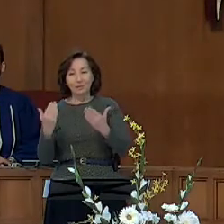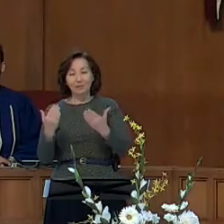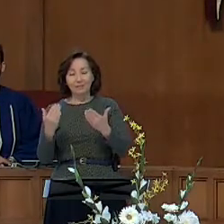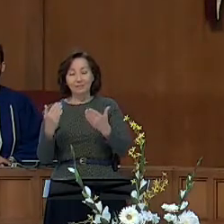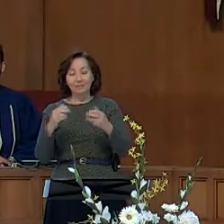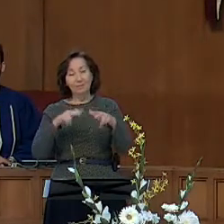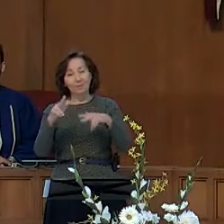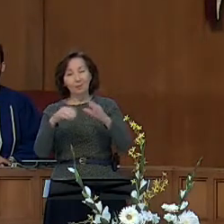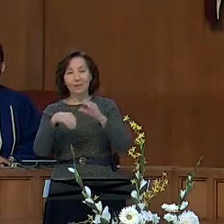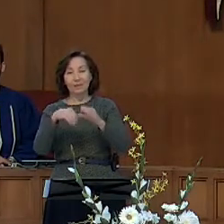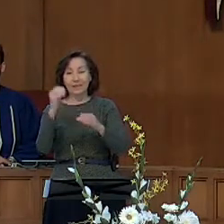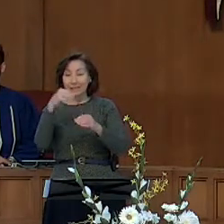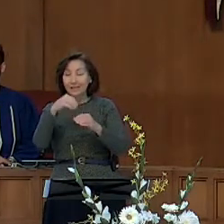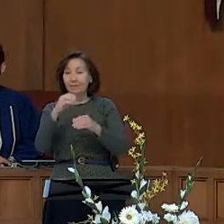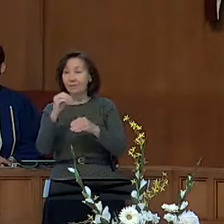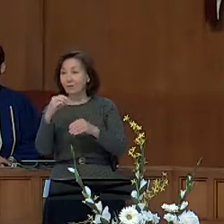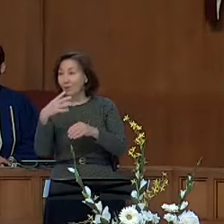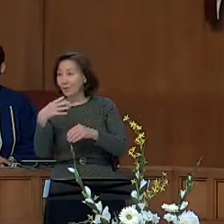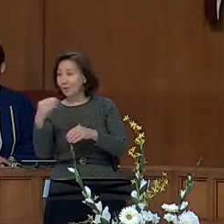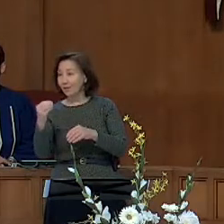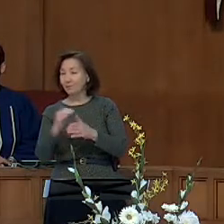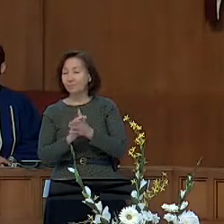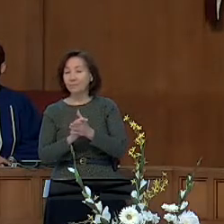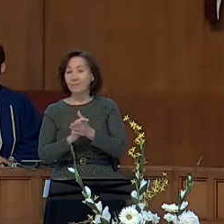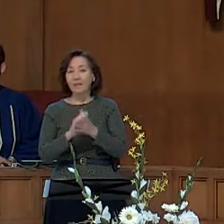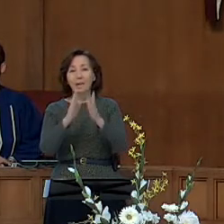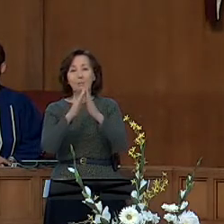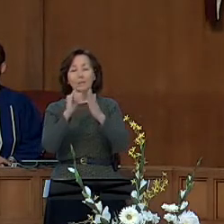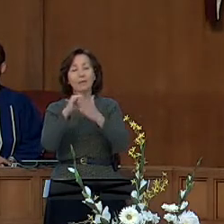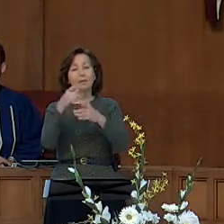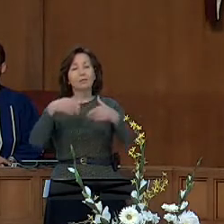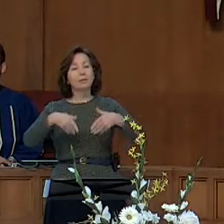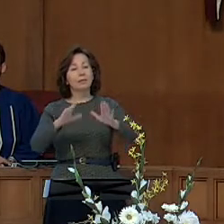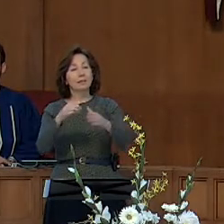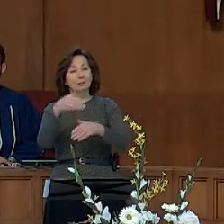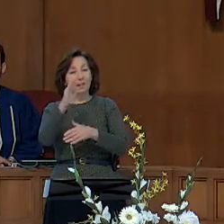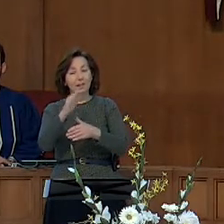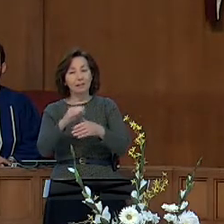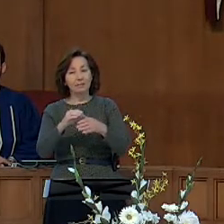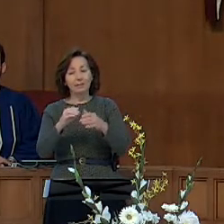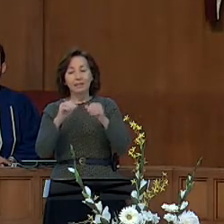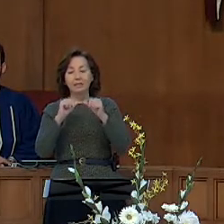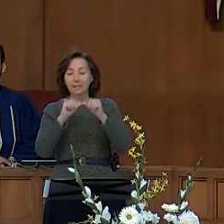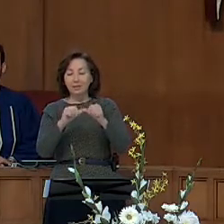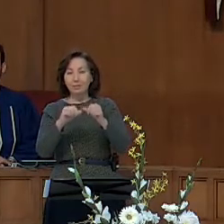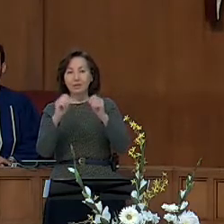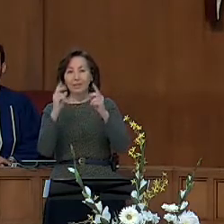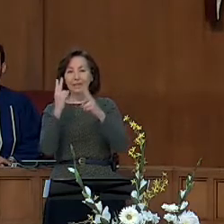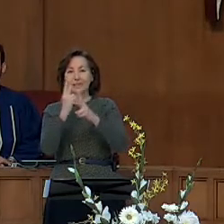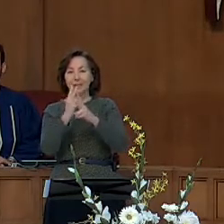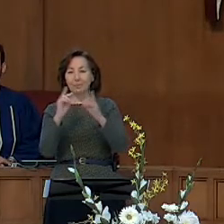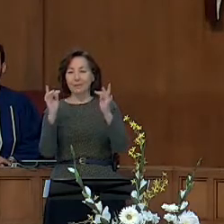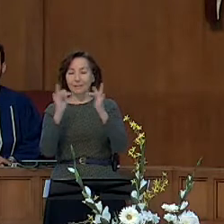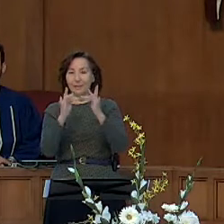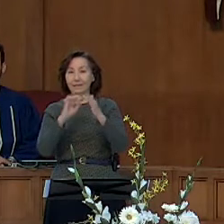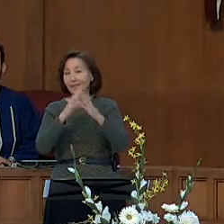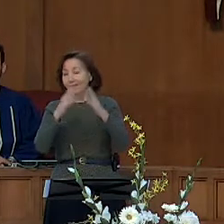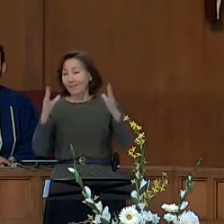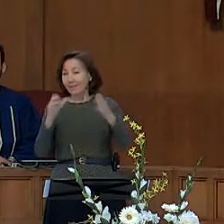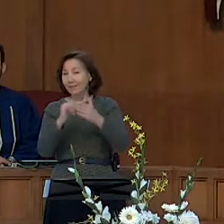walk out. I pray during this time that you allow God to just, again, keep us connected. There's a lot going on, a lot of